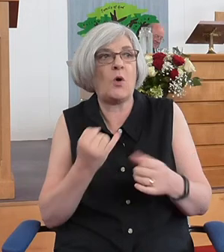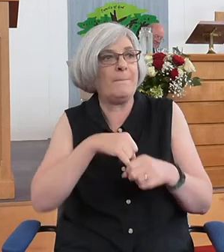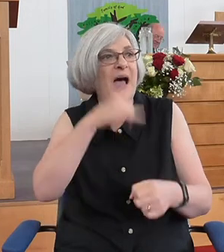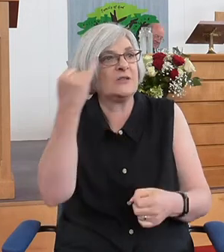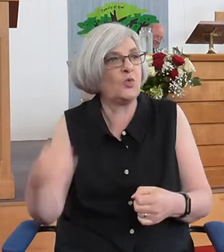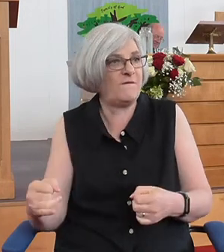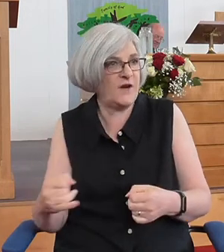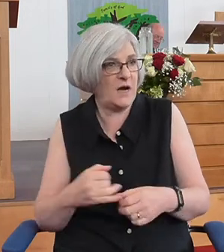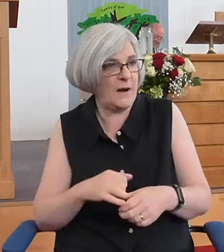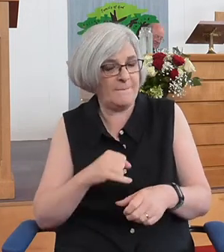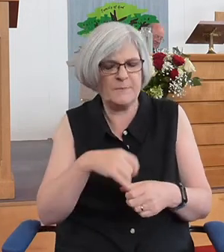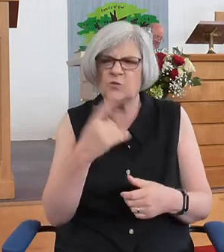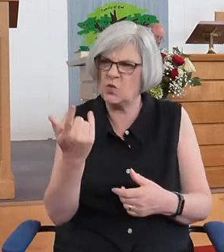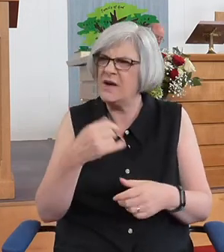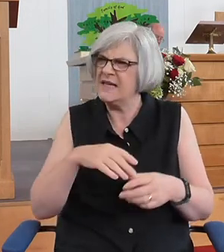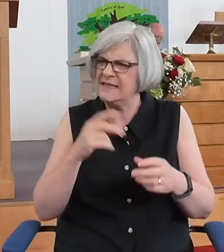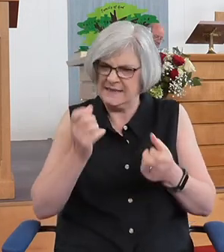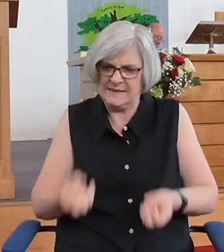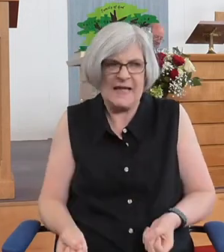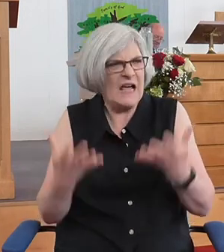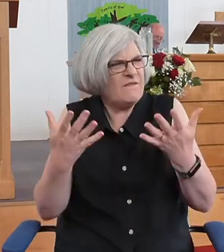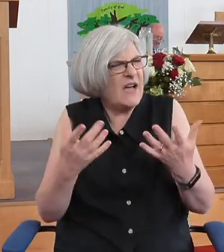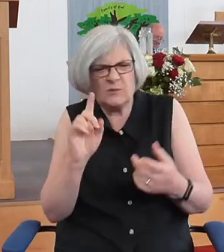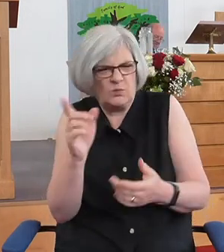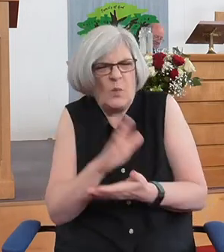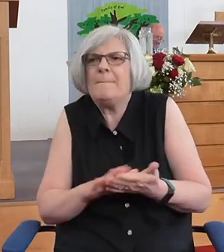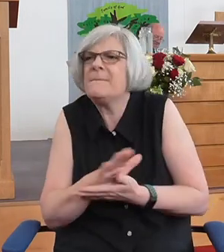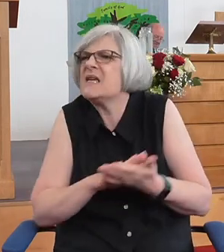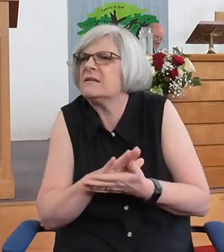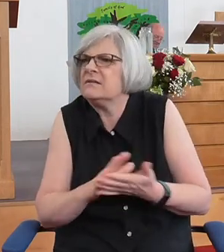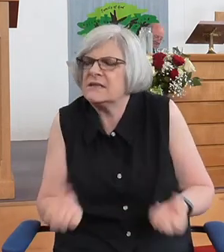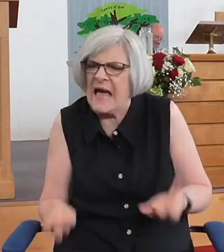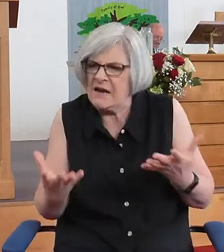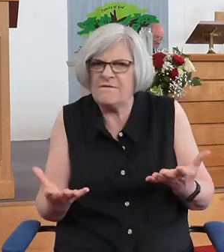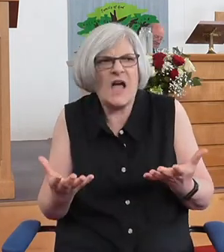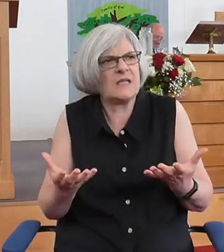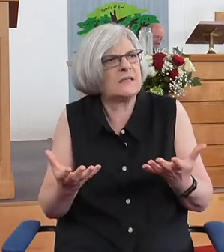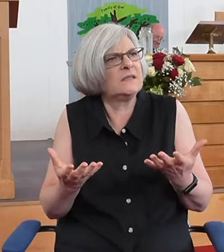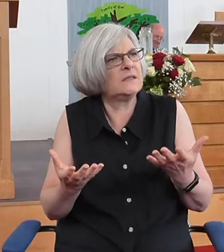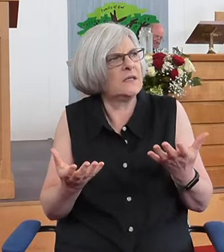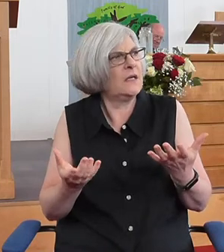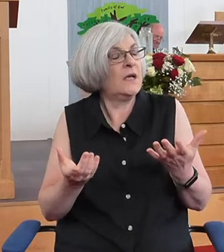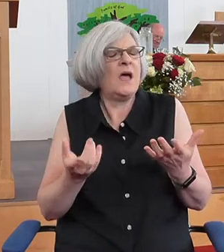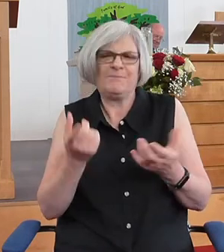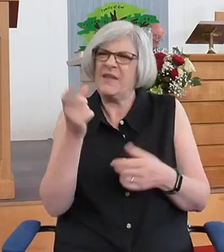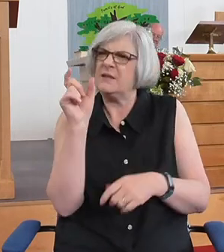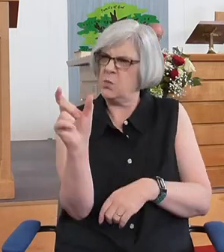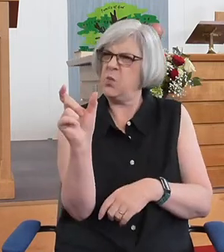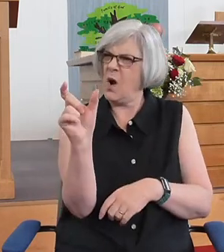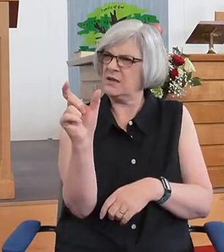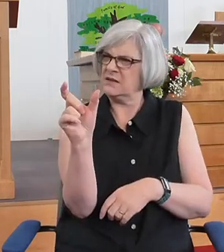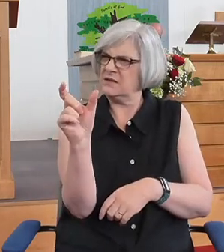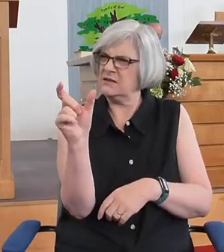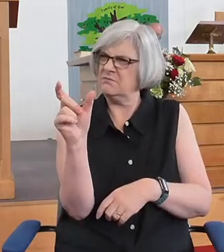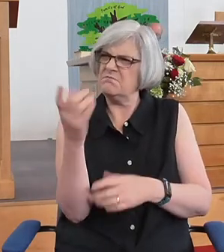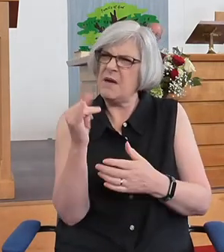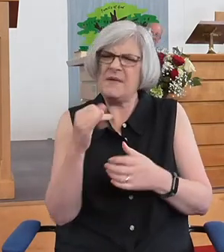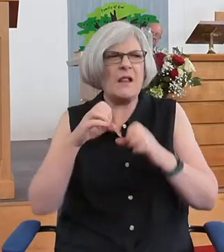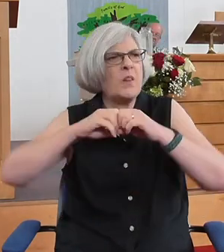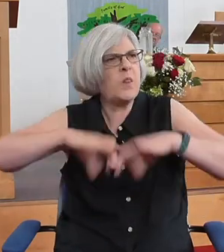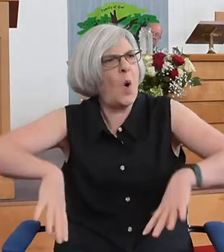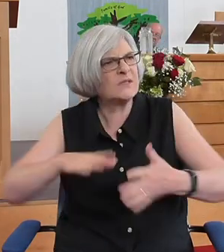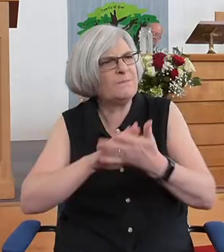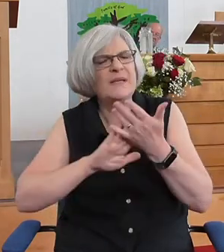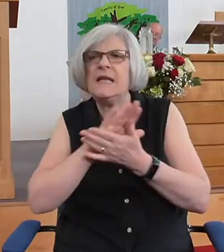Now, to sacrifice, let's first of all talk about what does that mean, a sacrifice? It's one of those words that have lost a meaning for